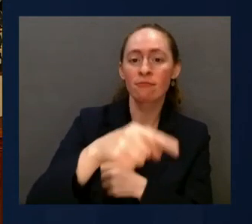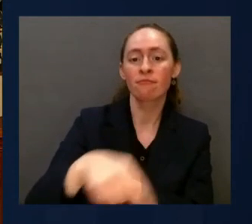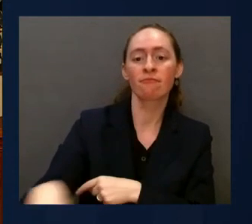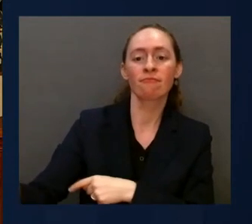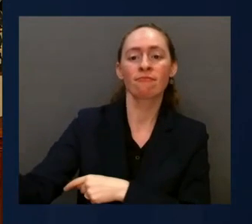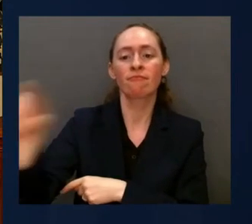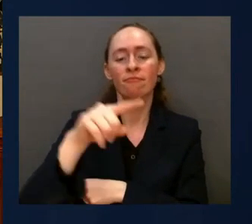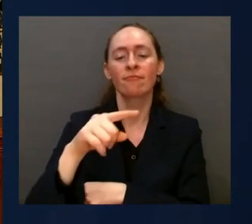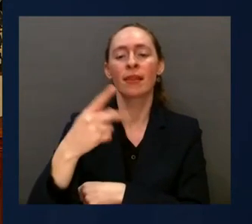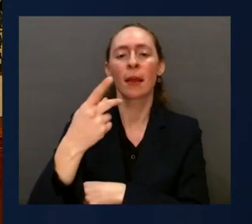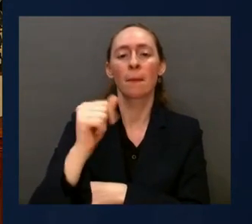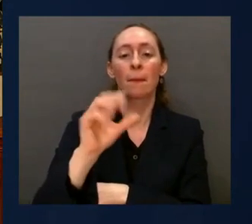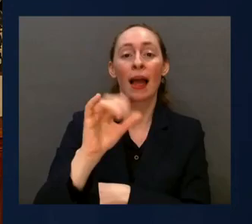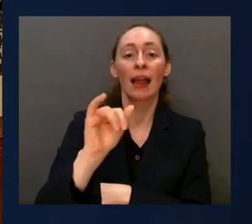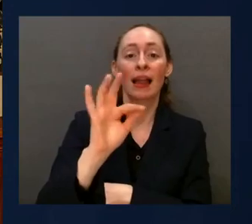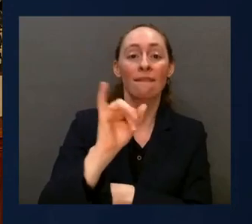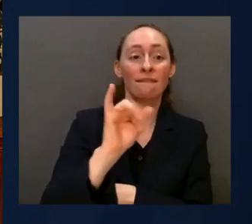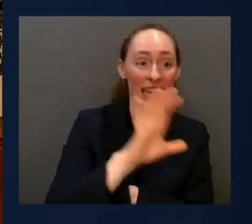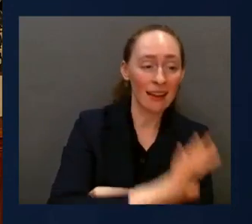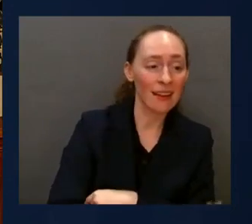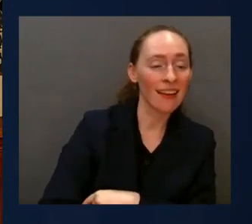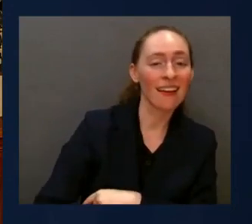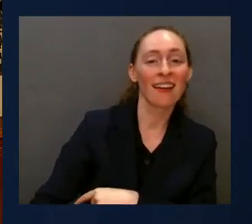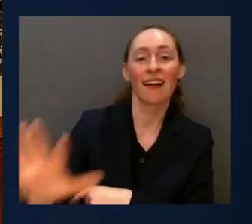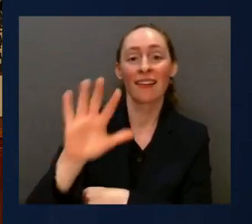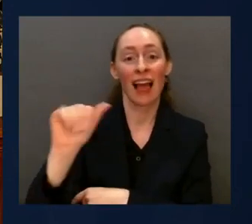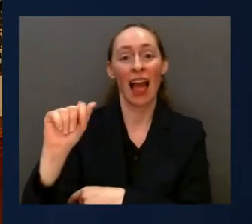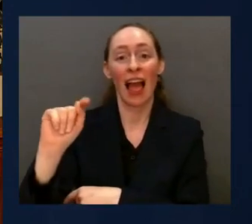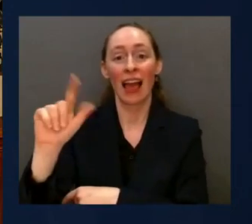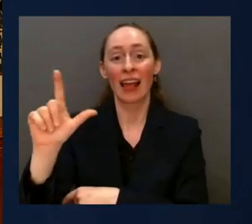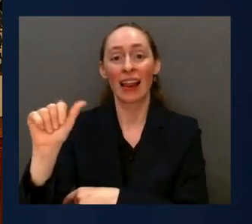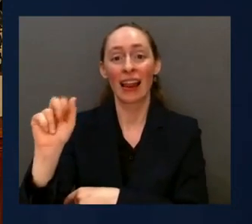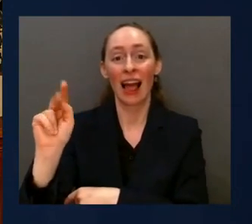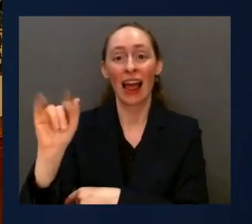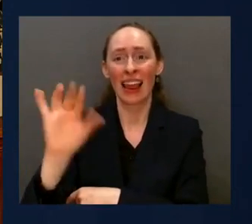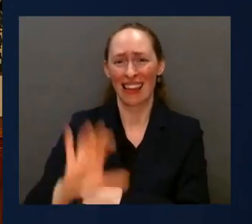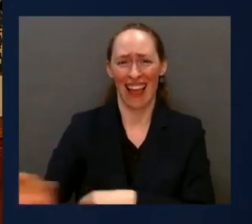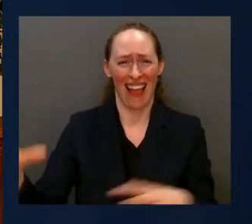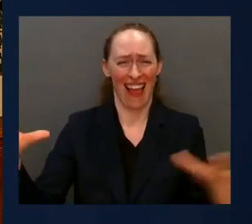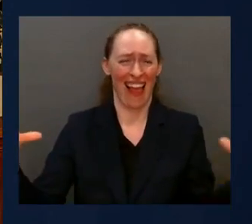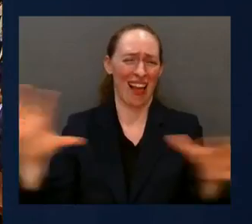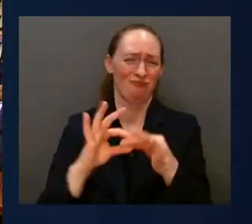are. It's never, ever been a good bet to bet against America. Never.